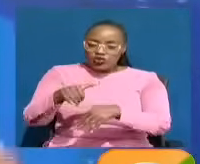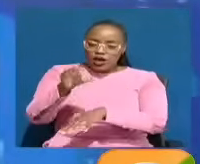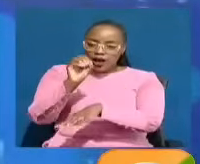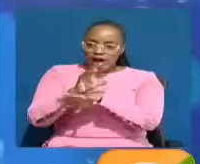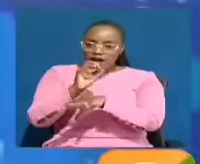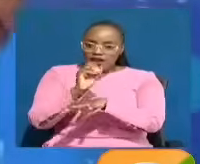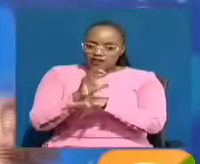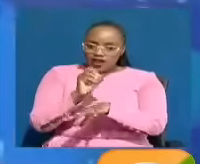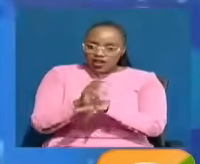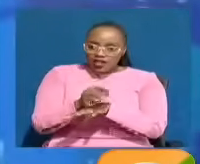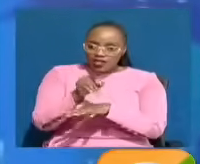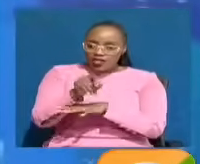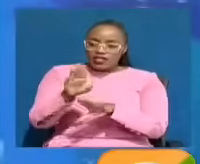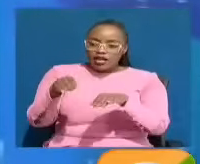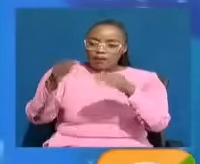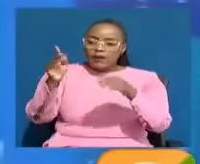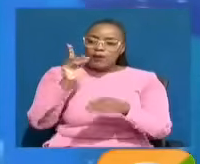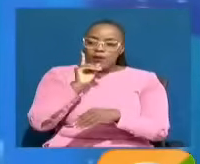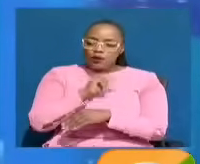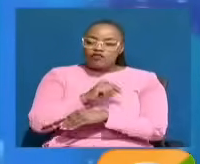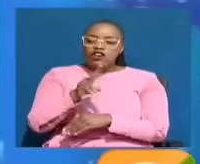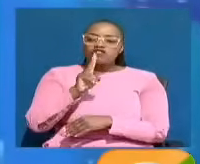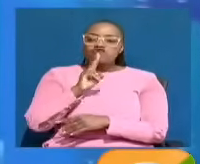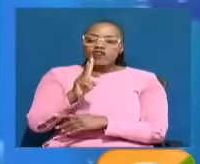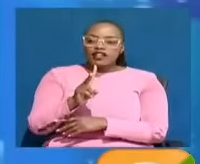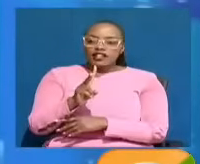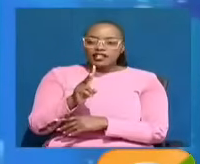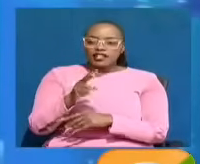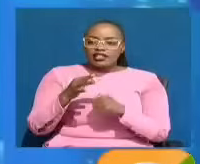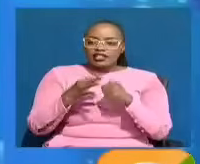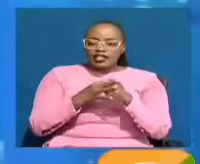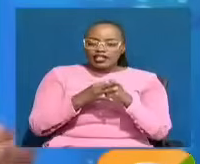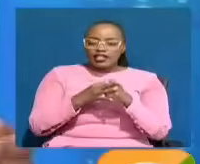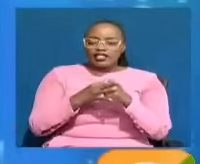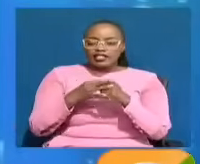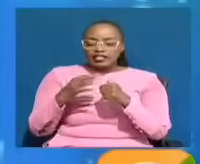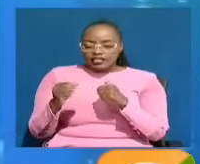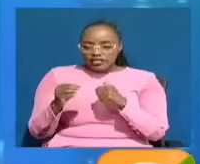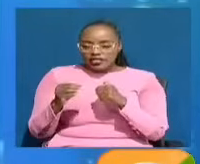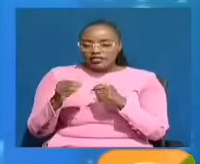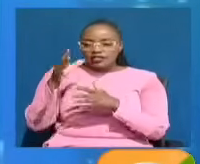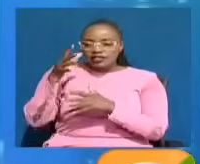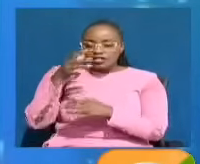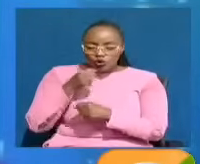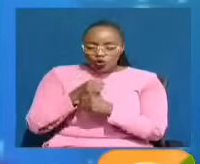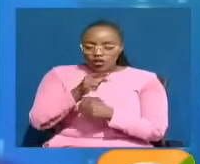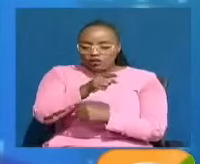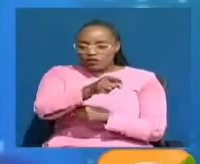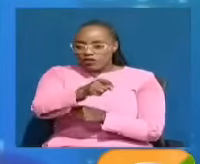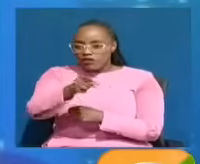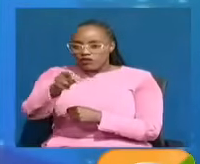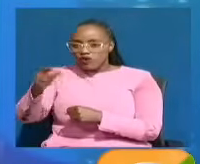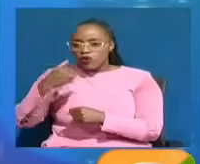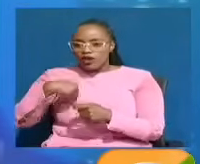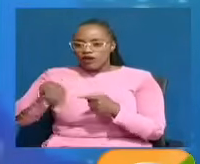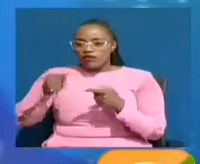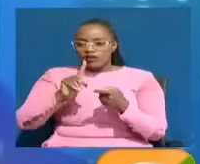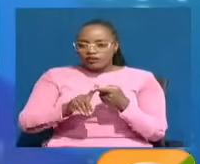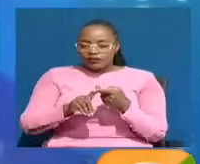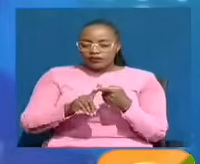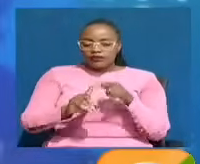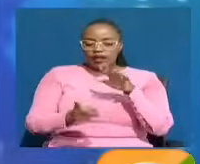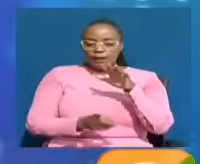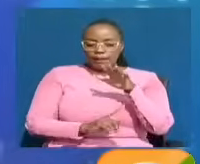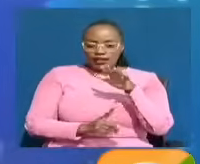These memorandum guides have already been given to 208 stakeholders. Among those stakeholders, we have